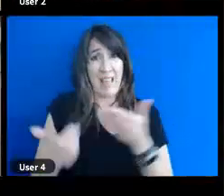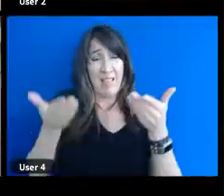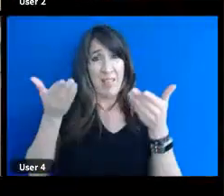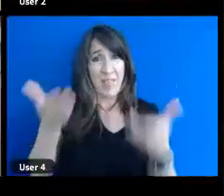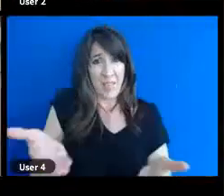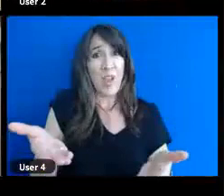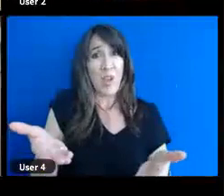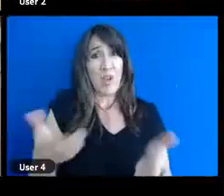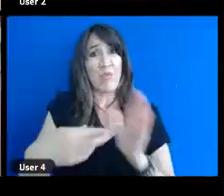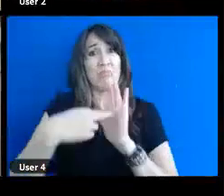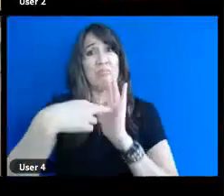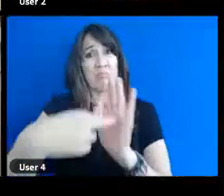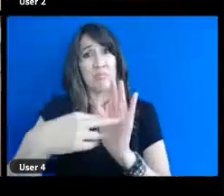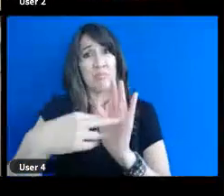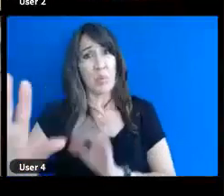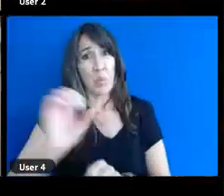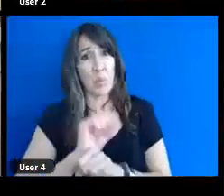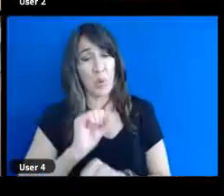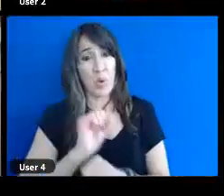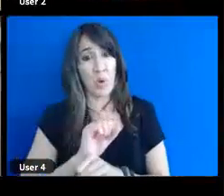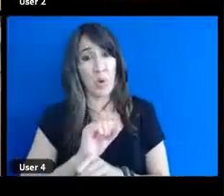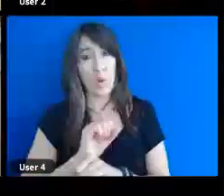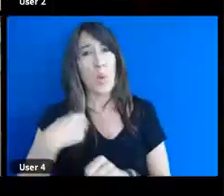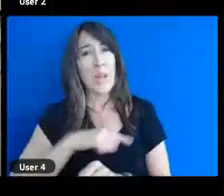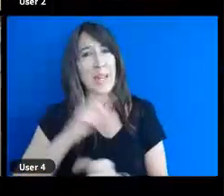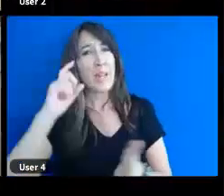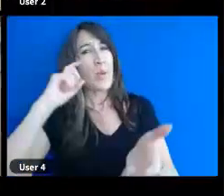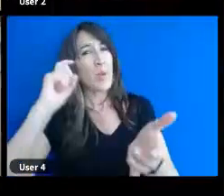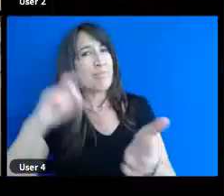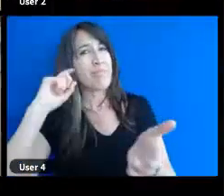talent on deck. We need all talent on deck.